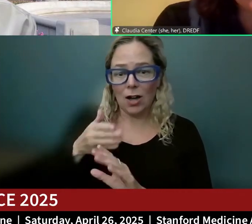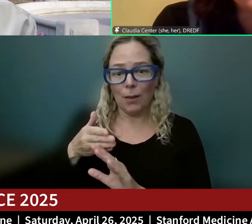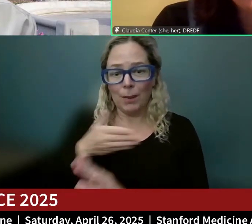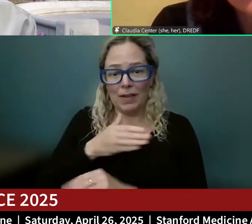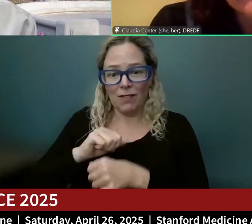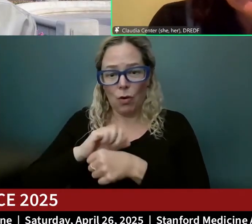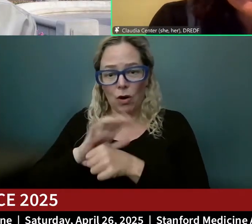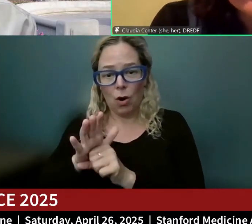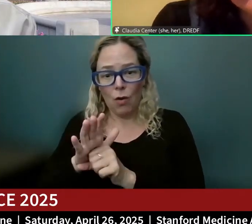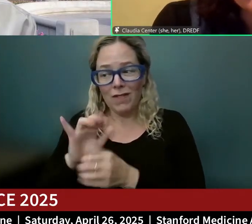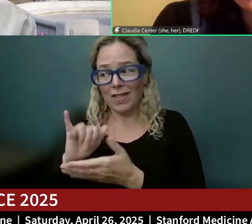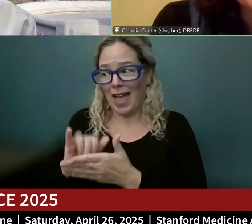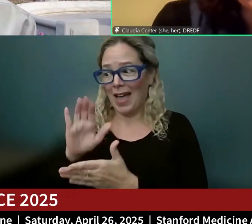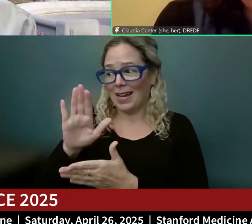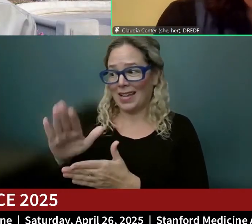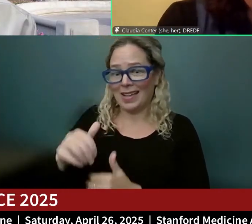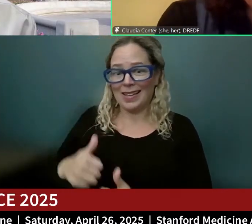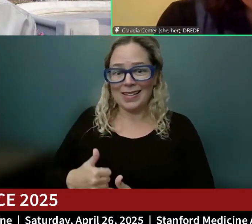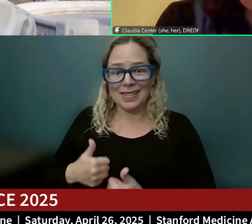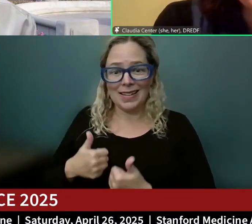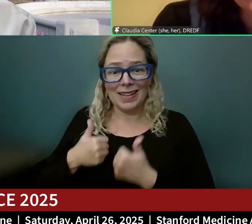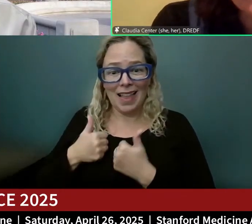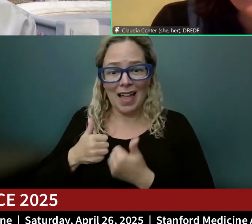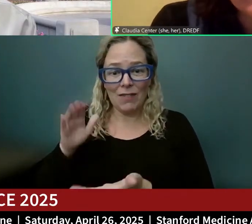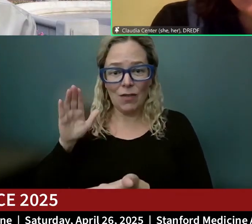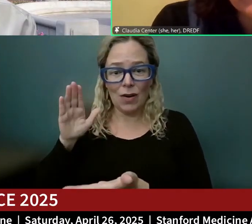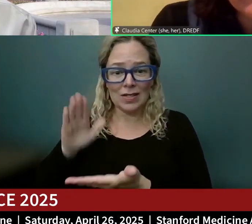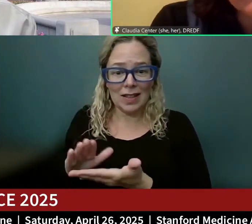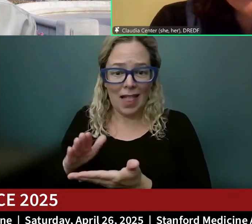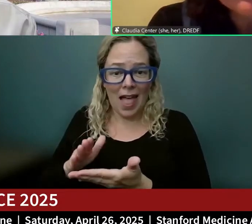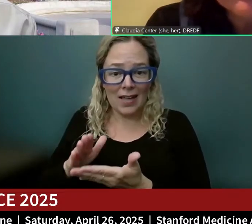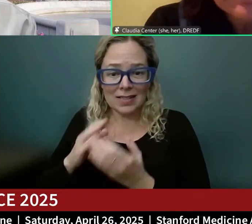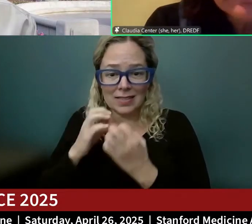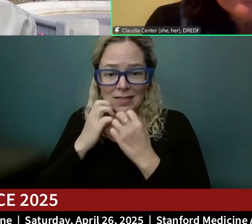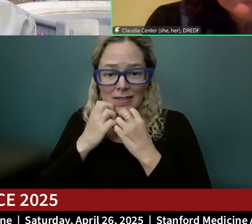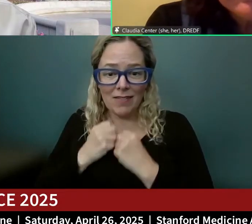less valuable. Mhm. And ultimately, he died in the hospital.